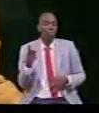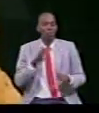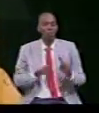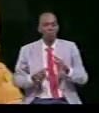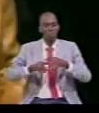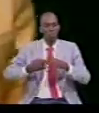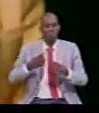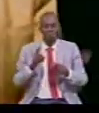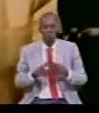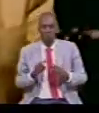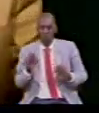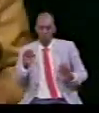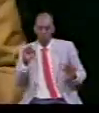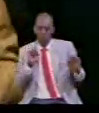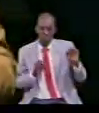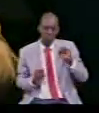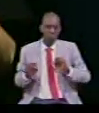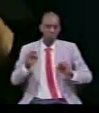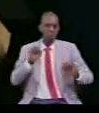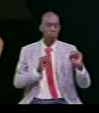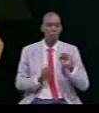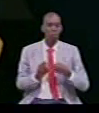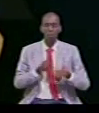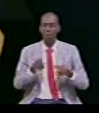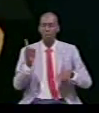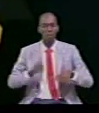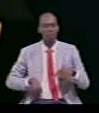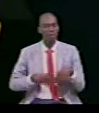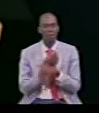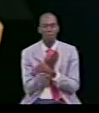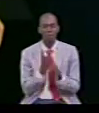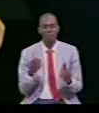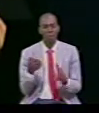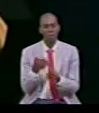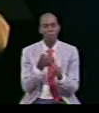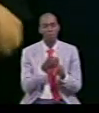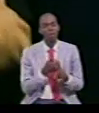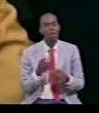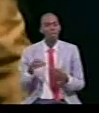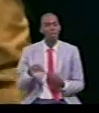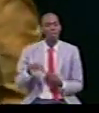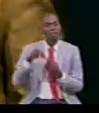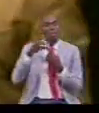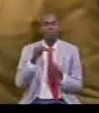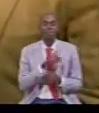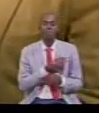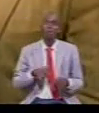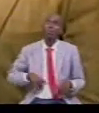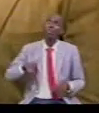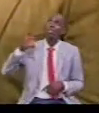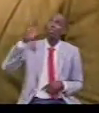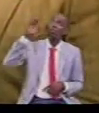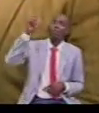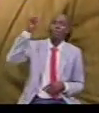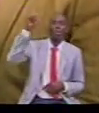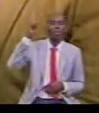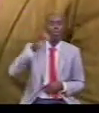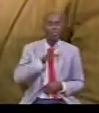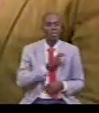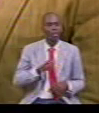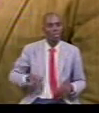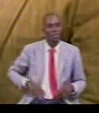and tried, but they could not deliver themselves except the Lord himself. Christ the